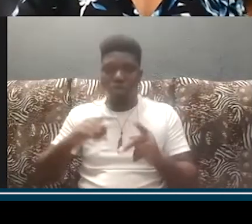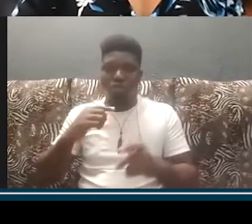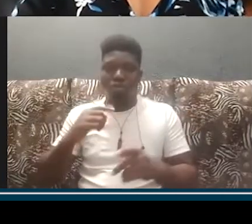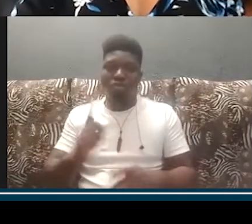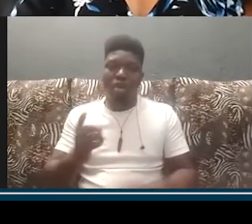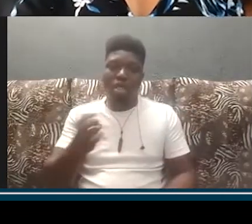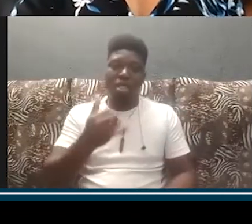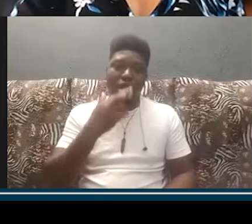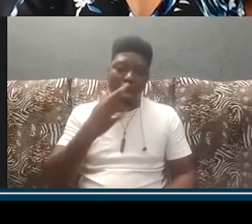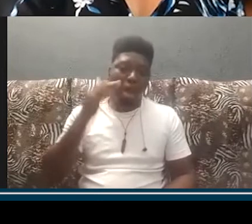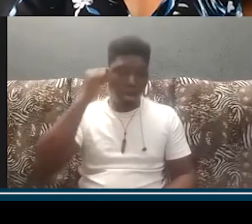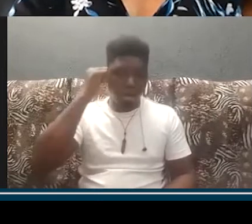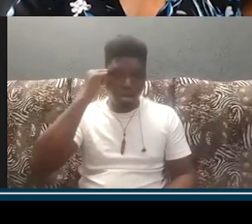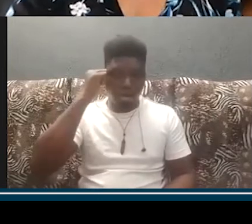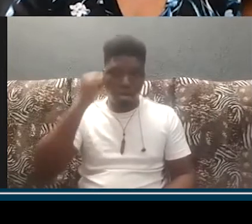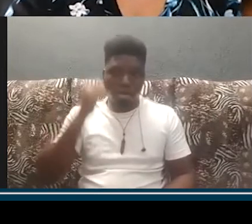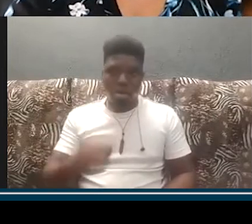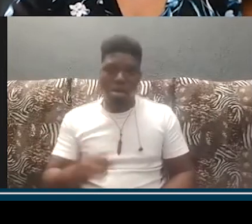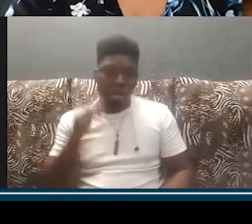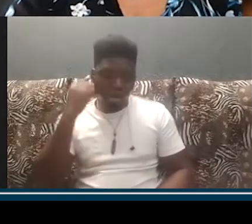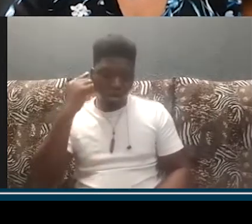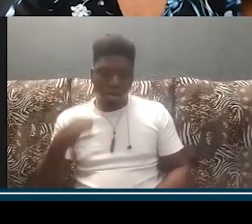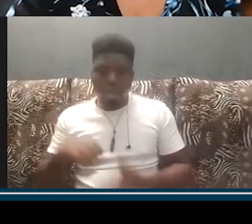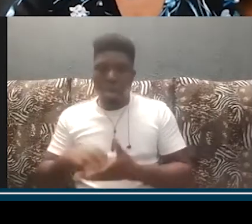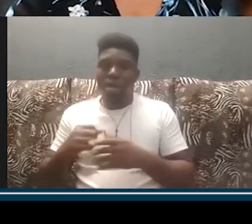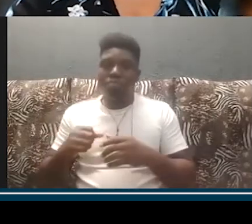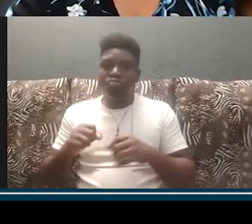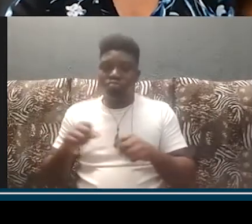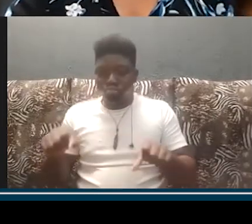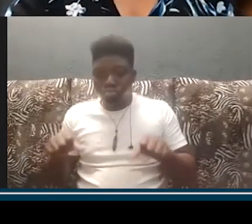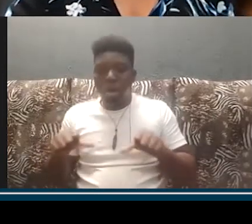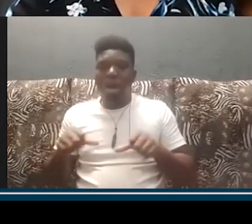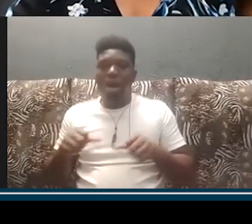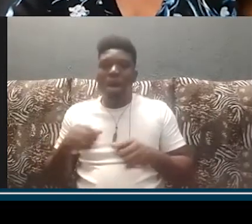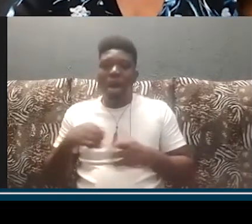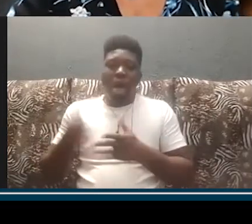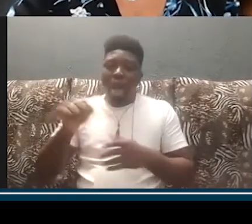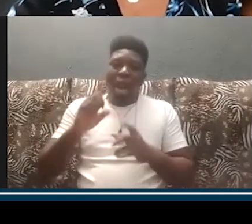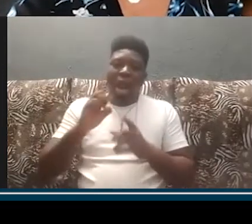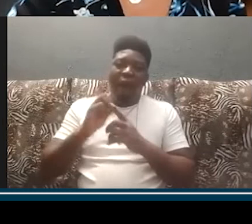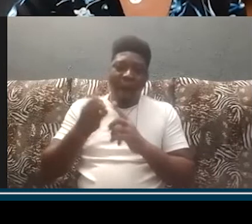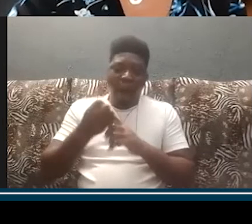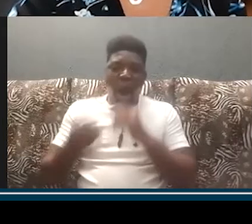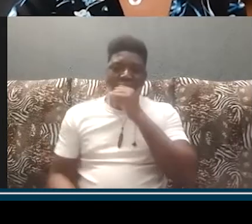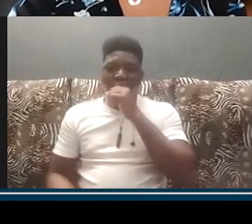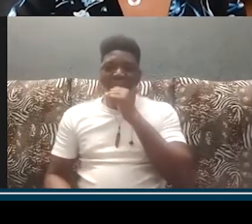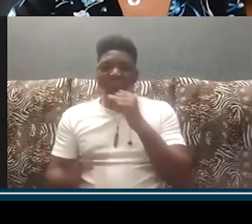any surrounding, in any environment. It would have made my life completely